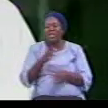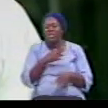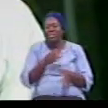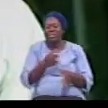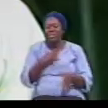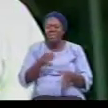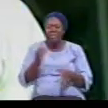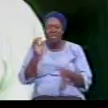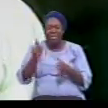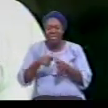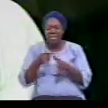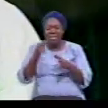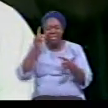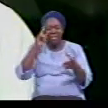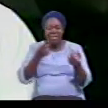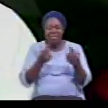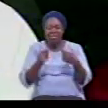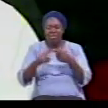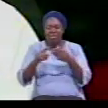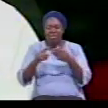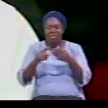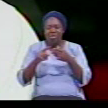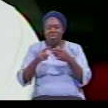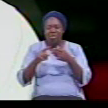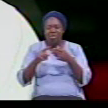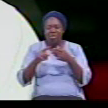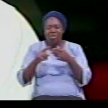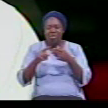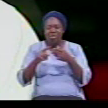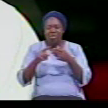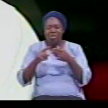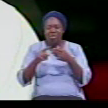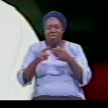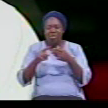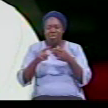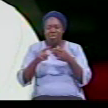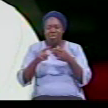fails, even in the days of.